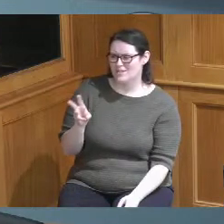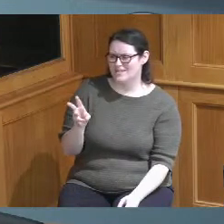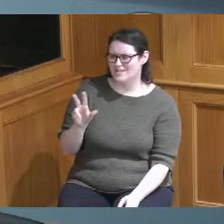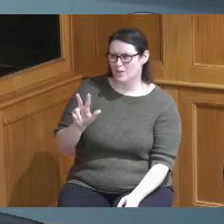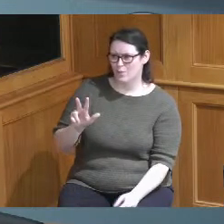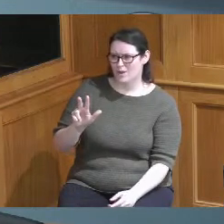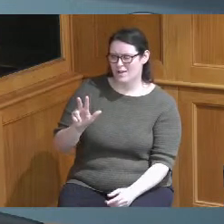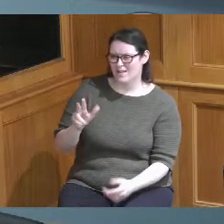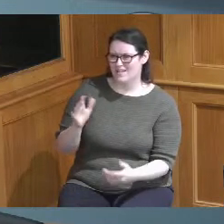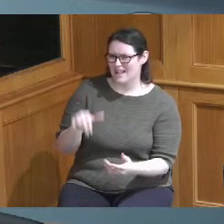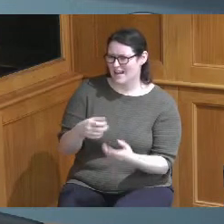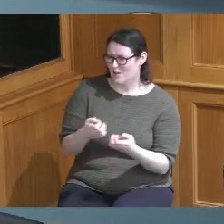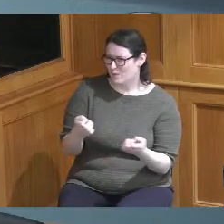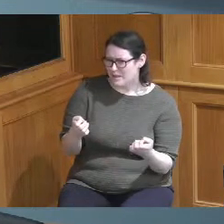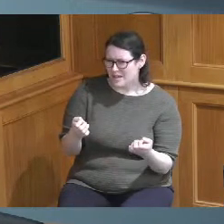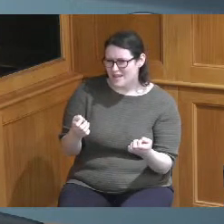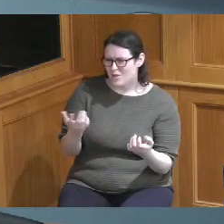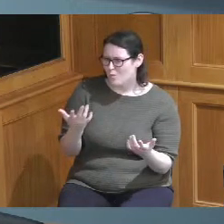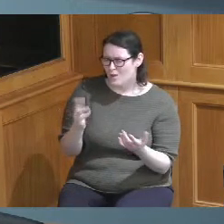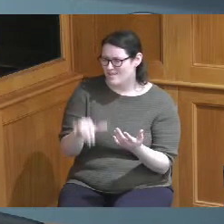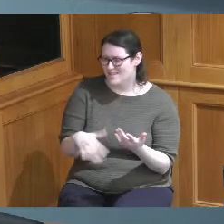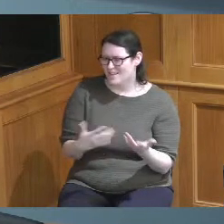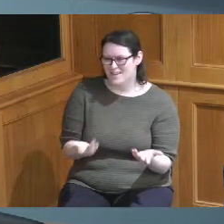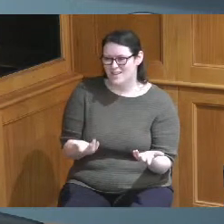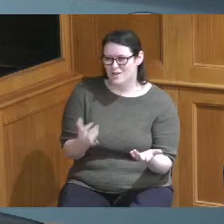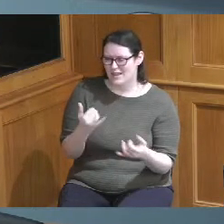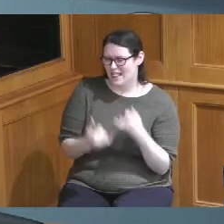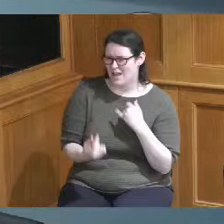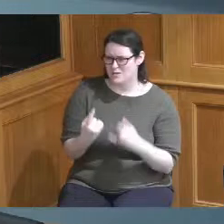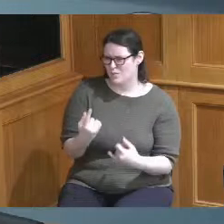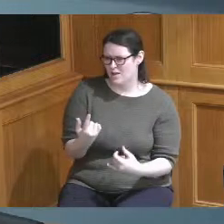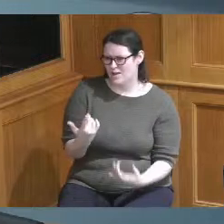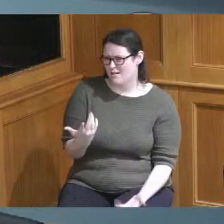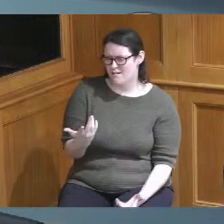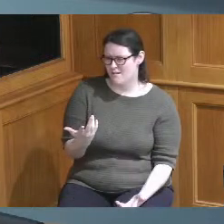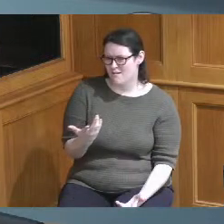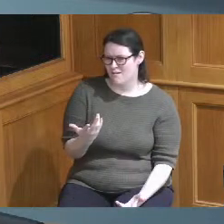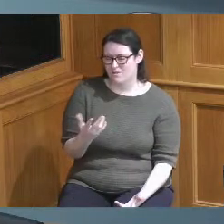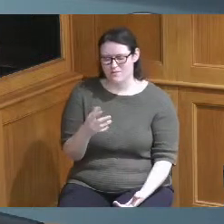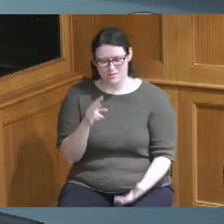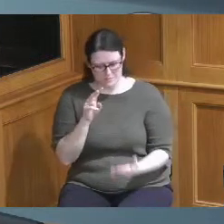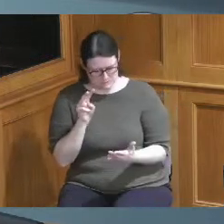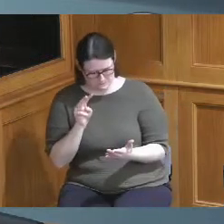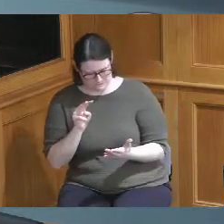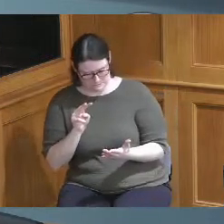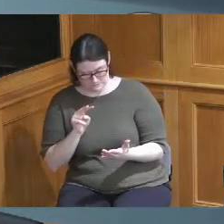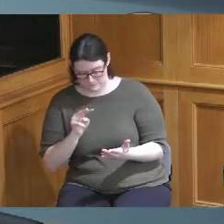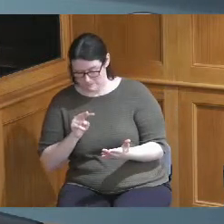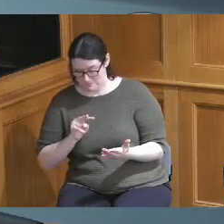that equipment or something? What is that? The last one on the by leave. Here, Commissioner,